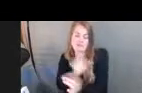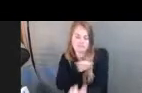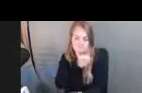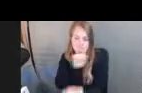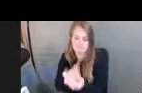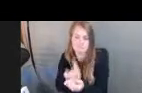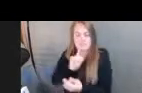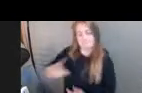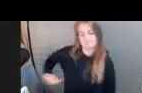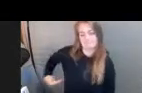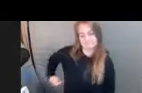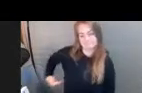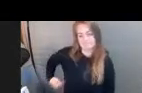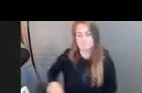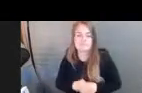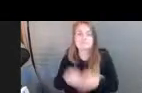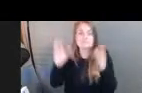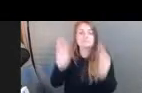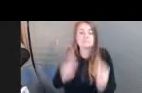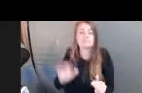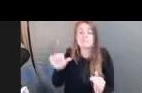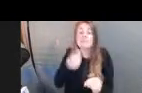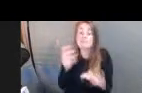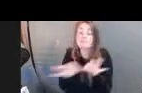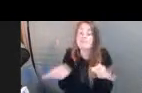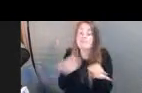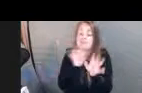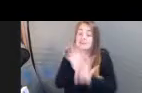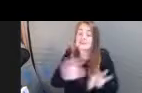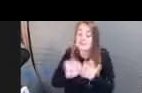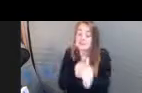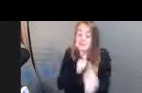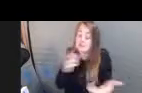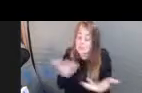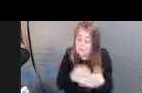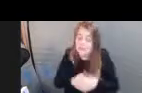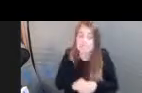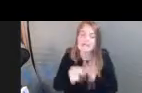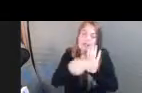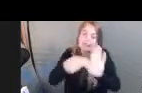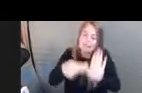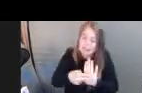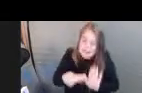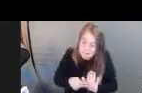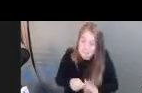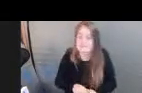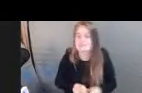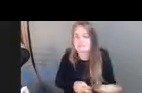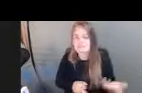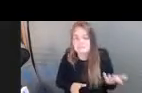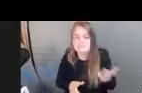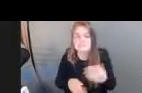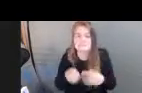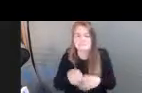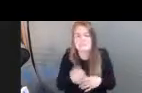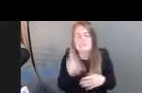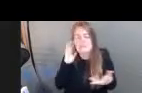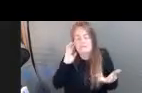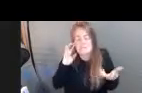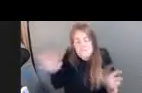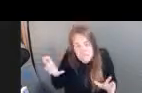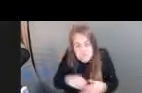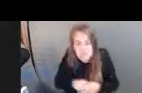gut. Now, other expressions that you might want to avoid are labels, things that would be unflattering. Obviously, like she's insane